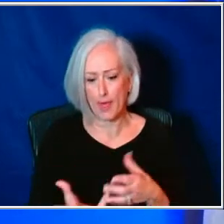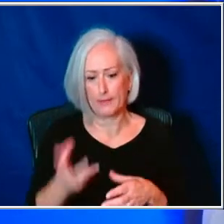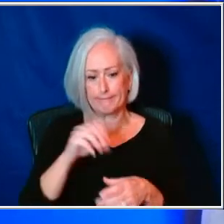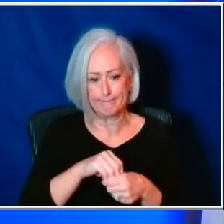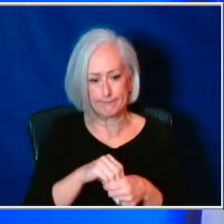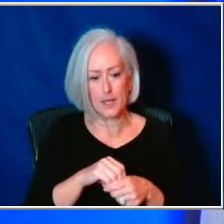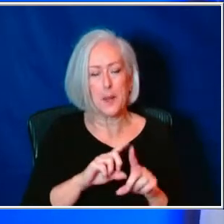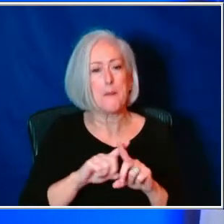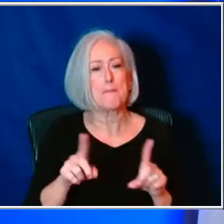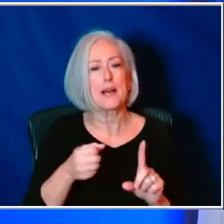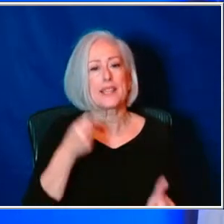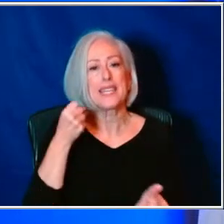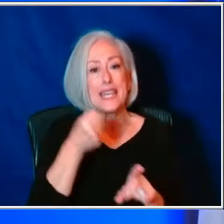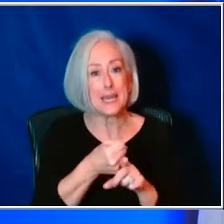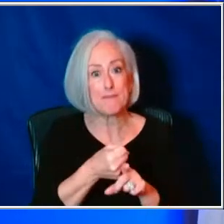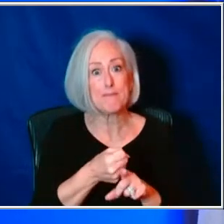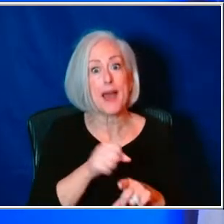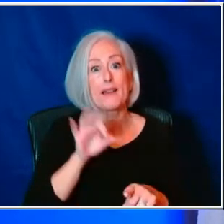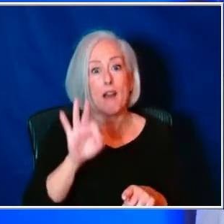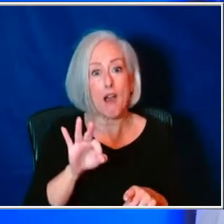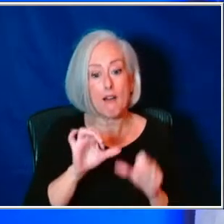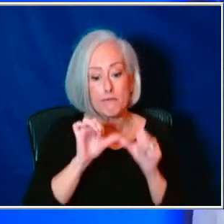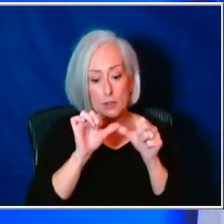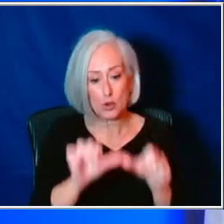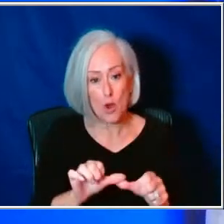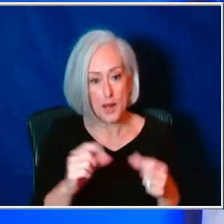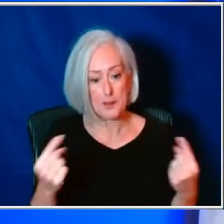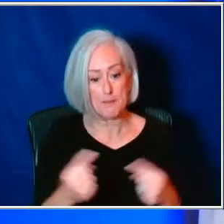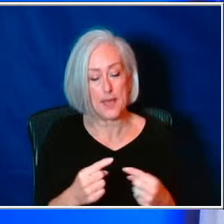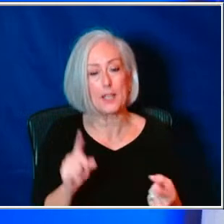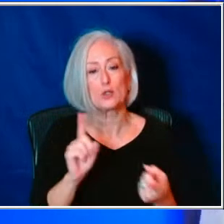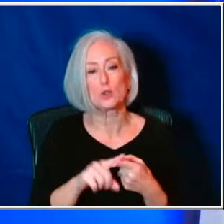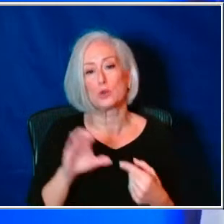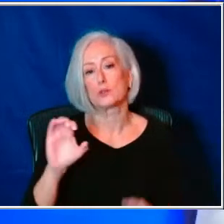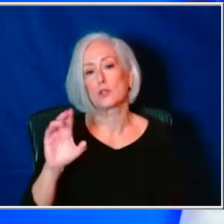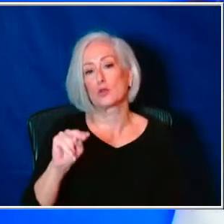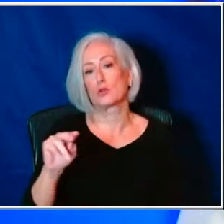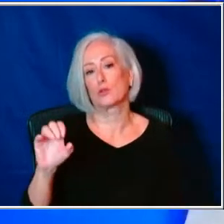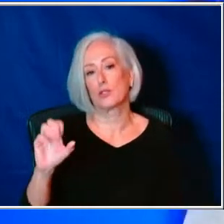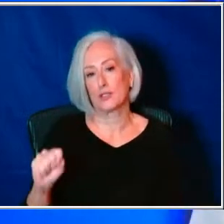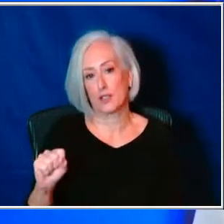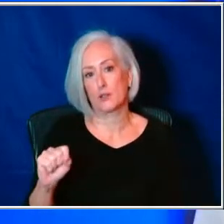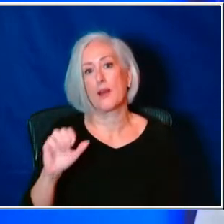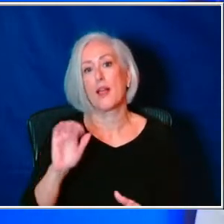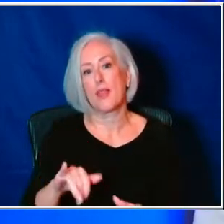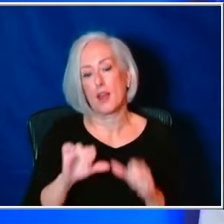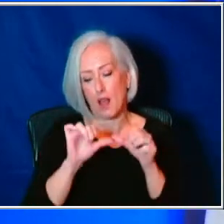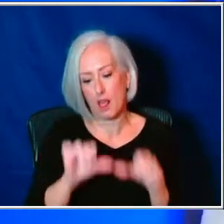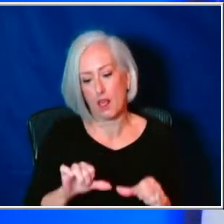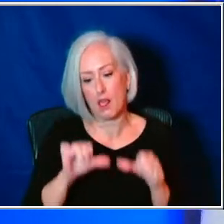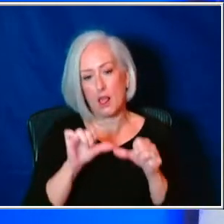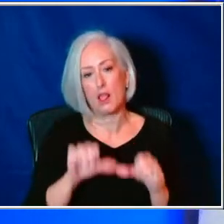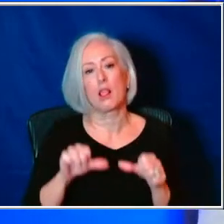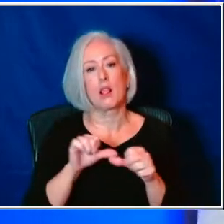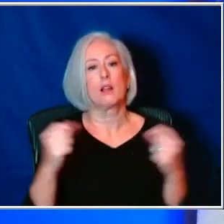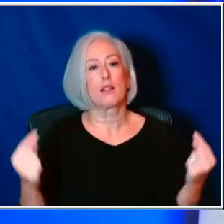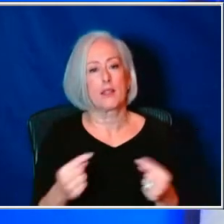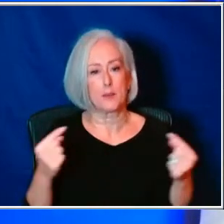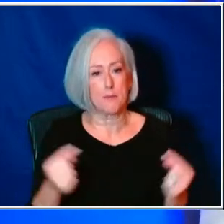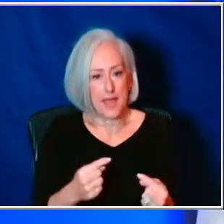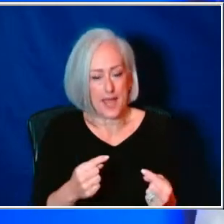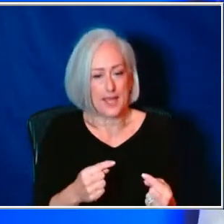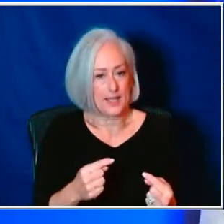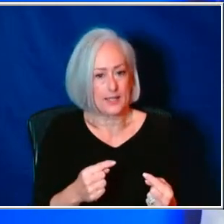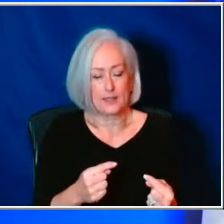having chronic pain has on the central nervous system, which can perpetuate and maintain that pain even if there's